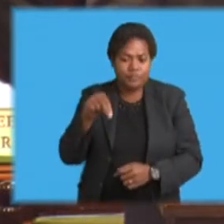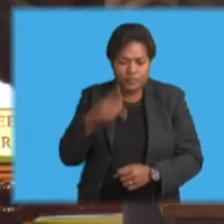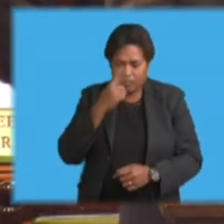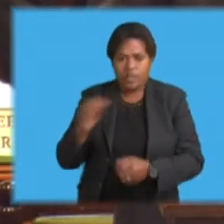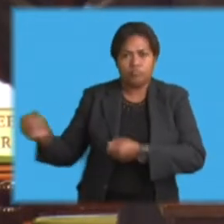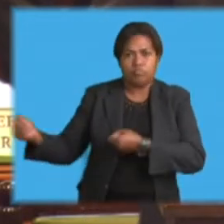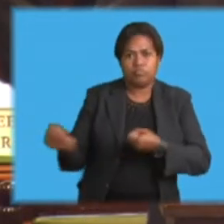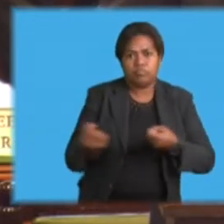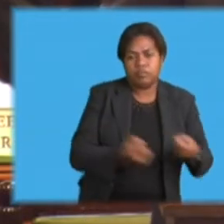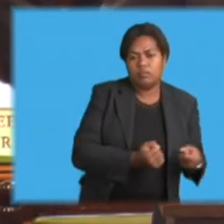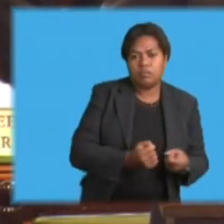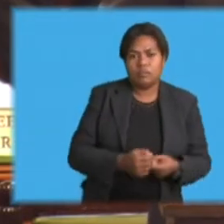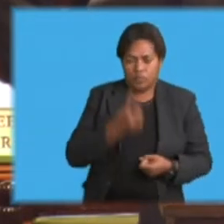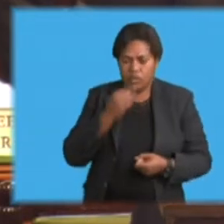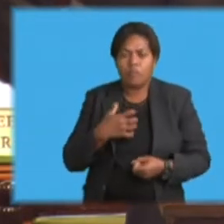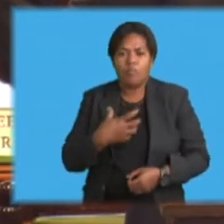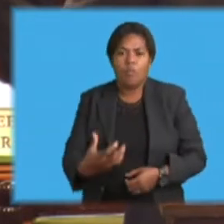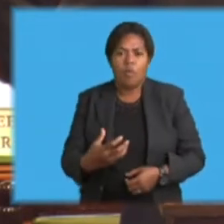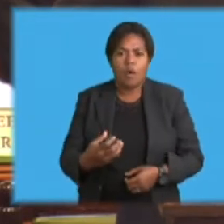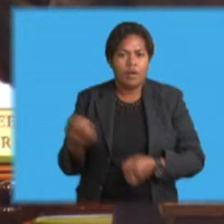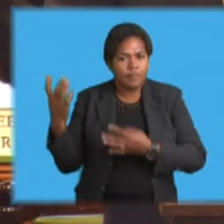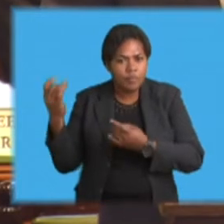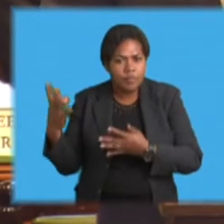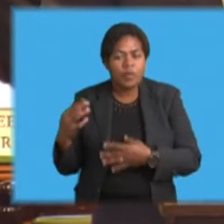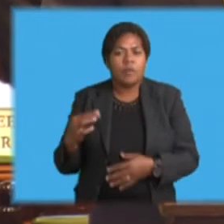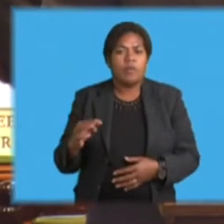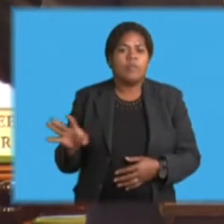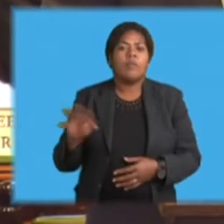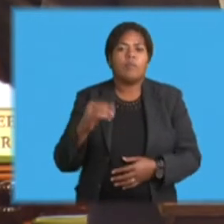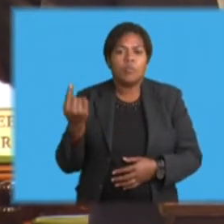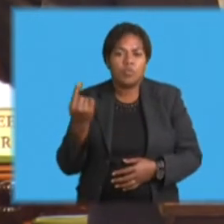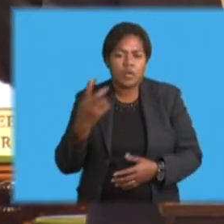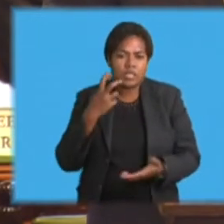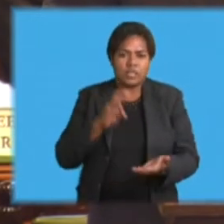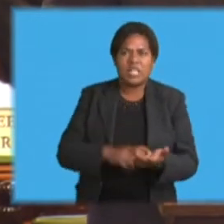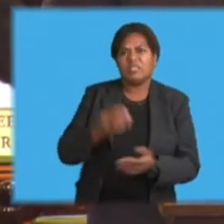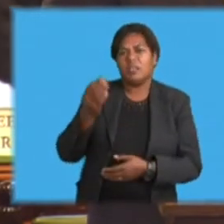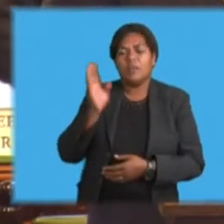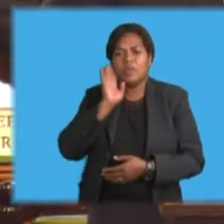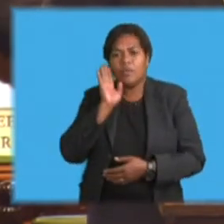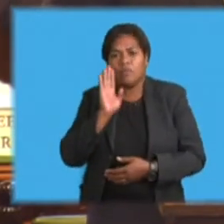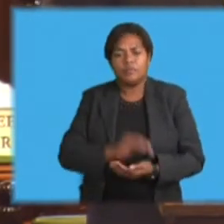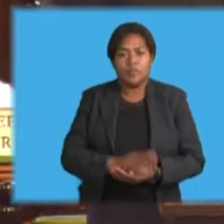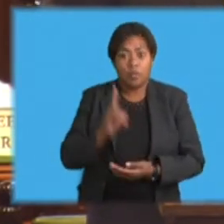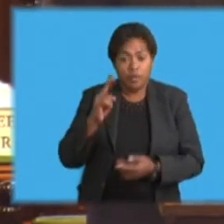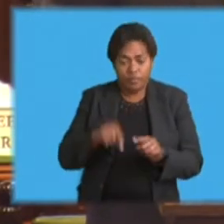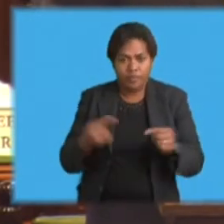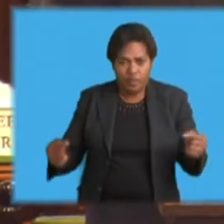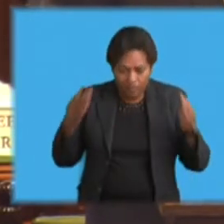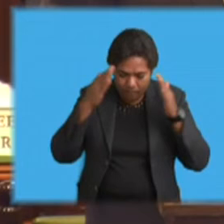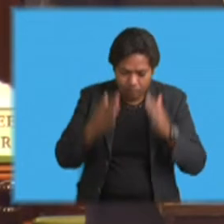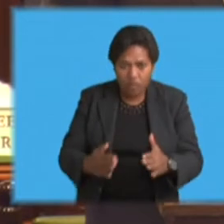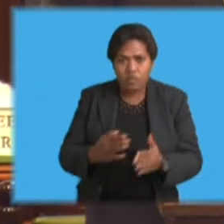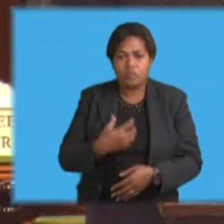system so we can get more details of those that were registered with us in the past. One of the things that we are focusing very strongly,